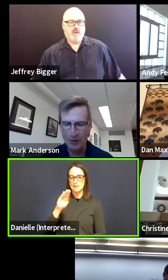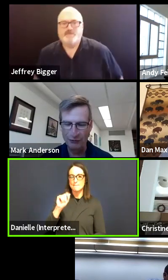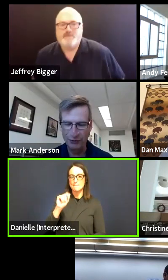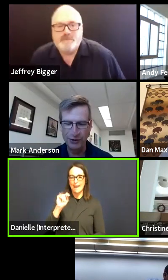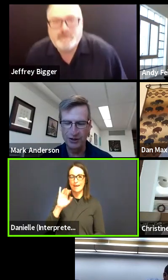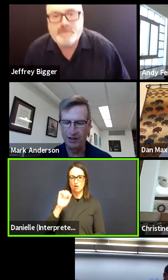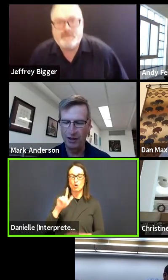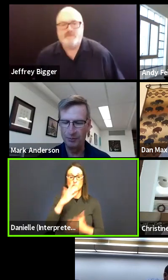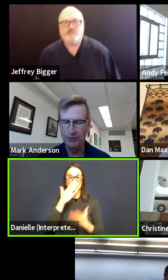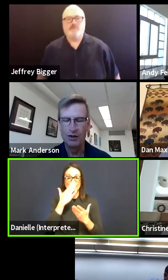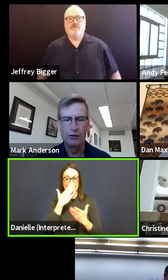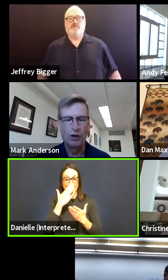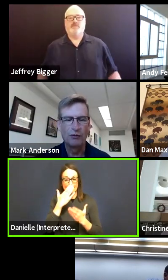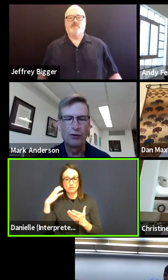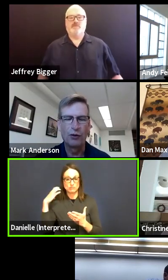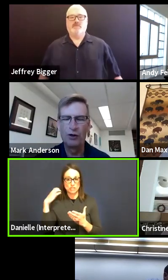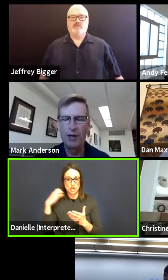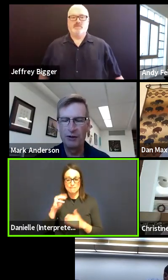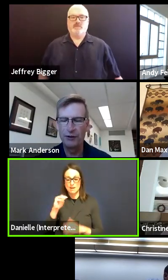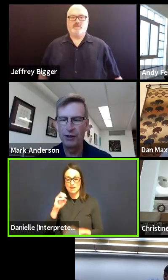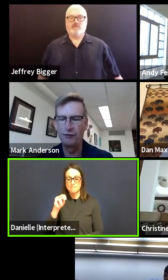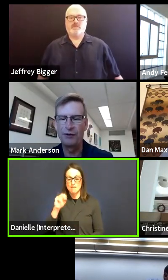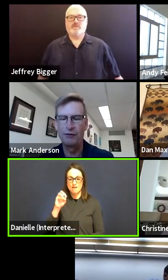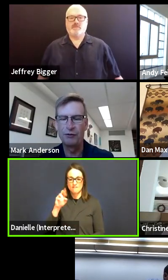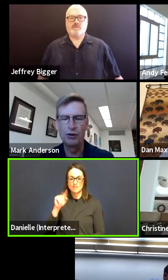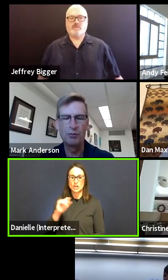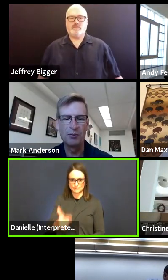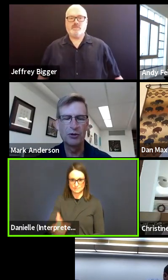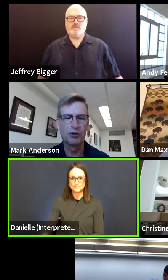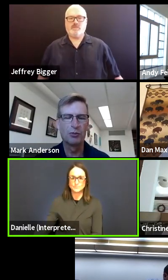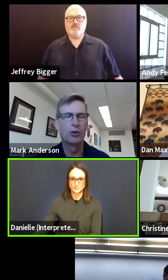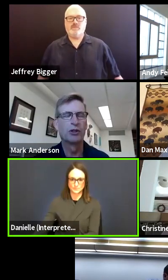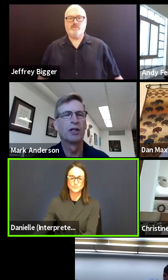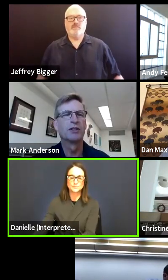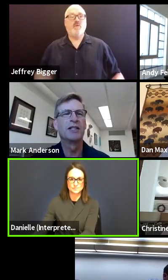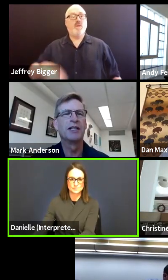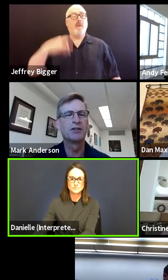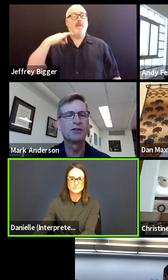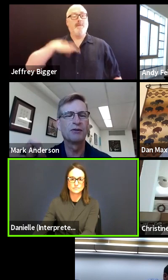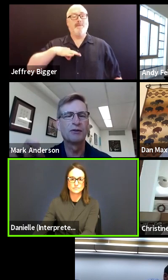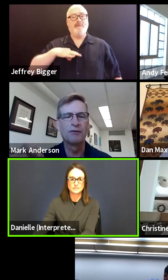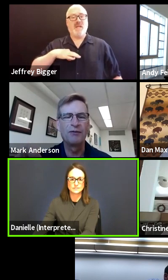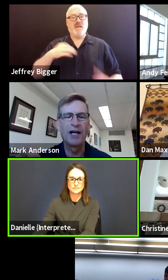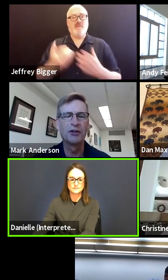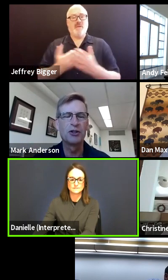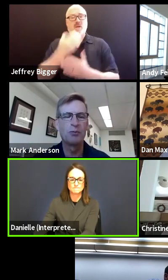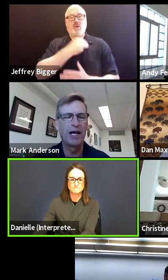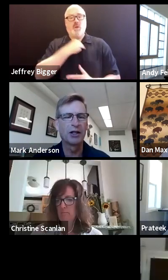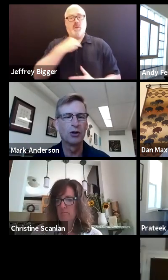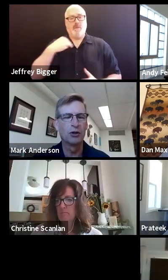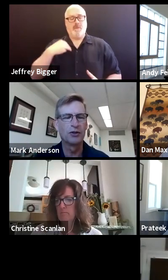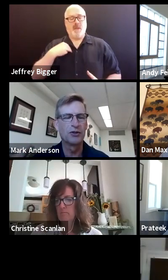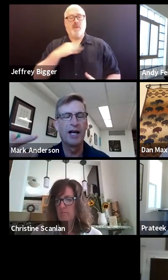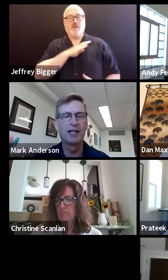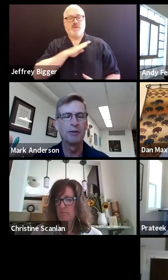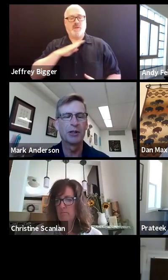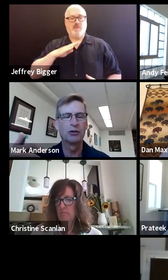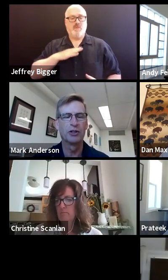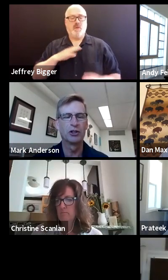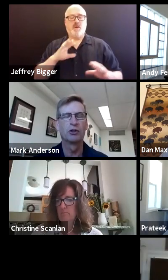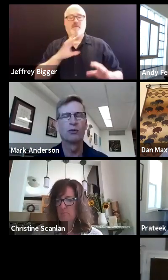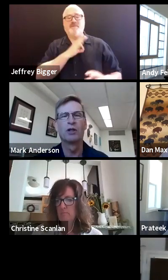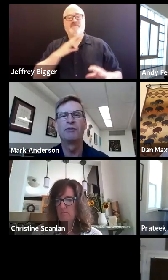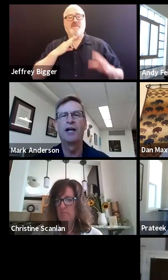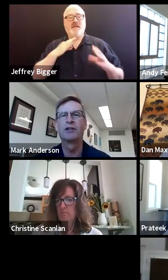you, Chairman Monfort. For the benefit of the new members of the Board of Trustees, faculty sabbatical is an